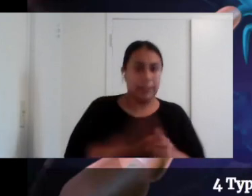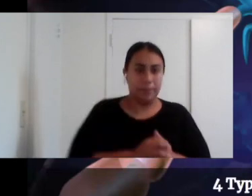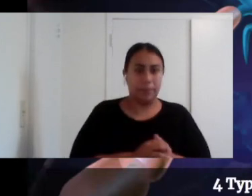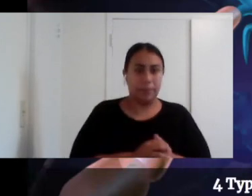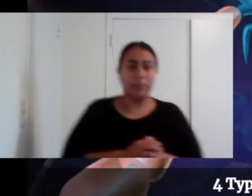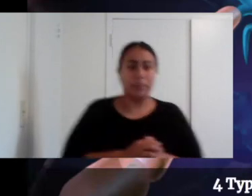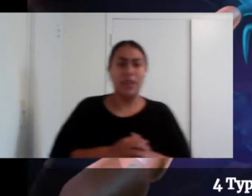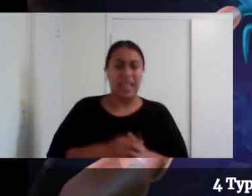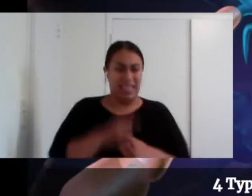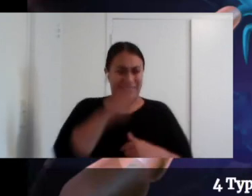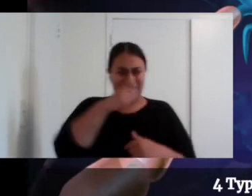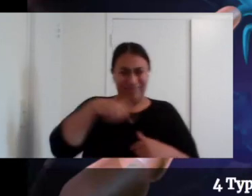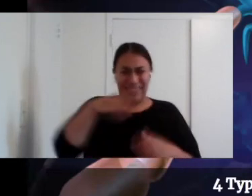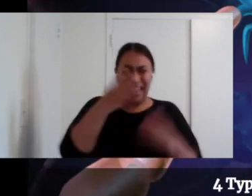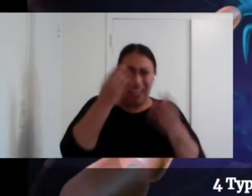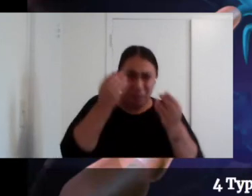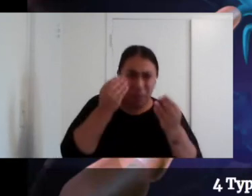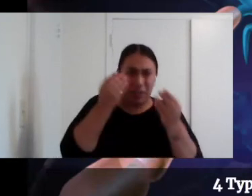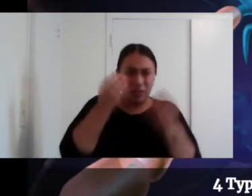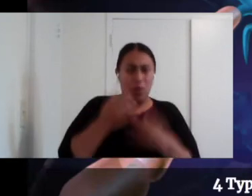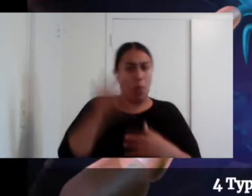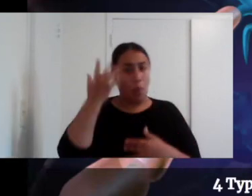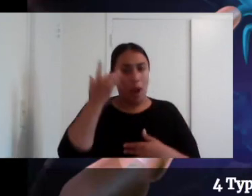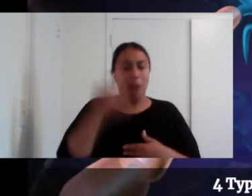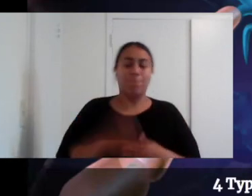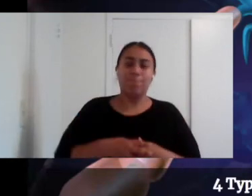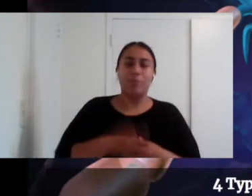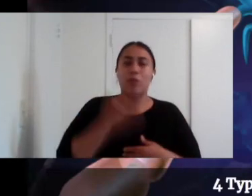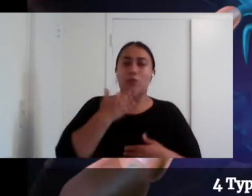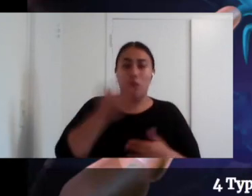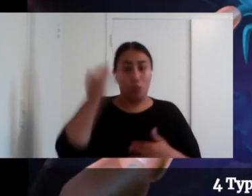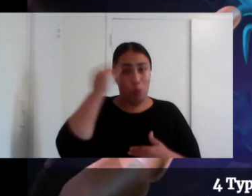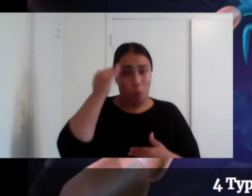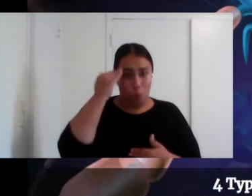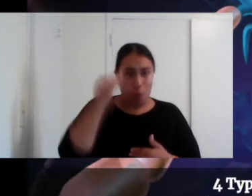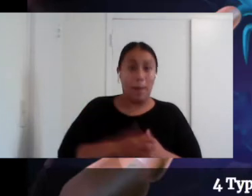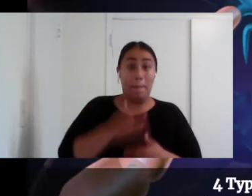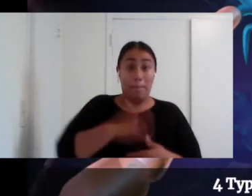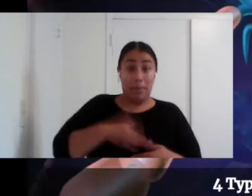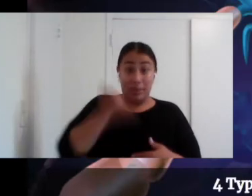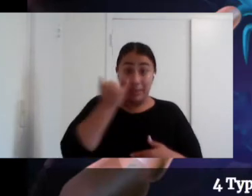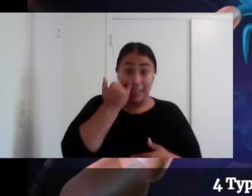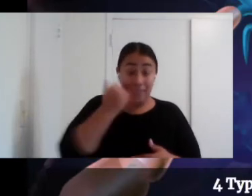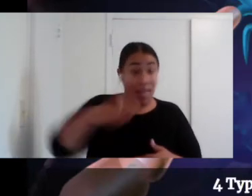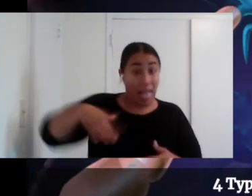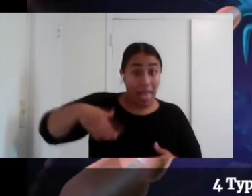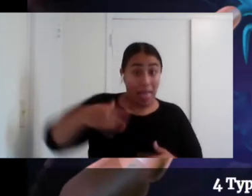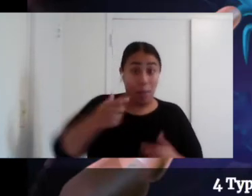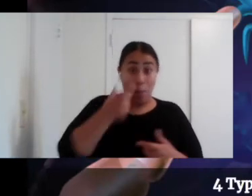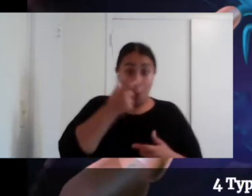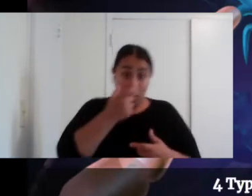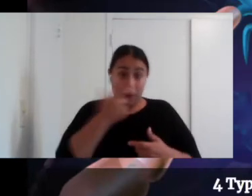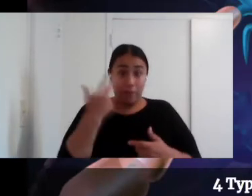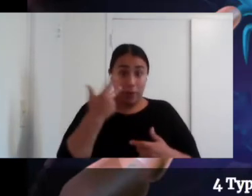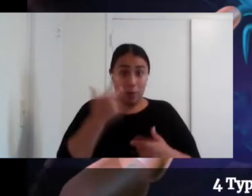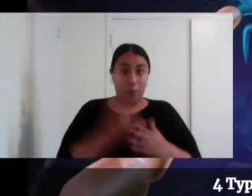idiopathic. There is some association to genetics and environmental factors, but again, I'm going to get into that later in the presentation. Before I leave this slide, I want